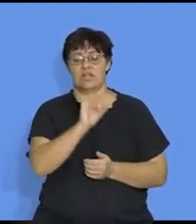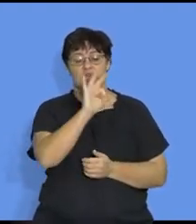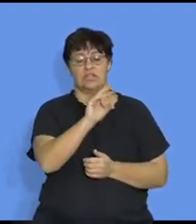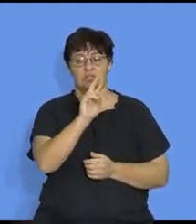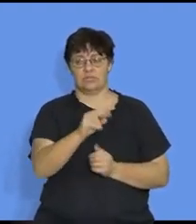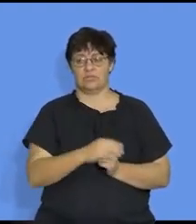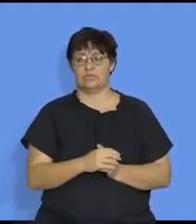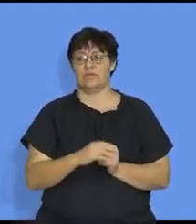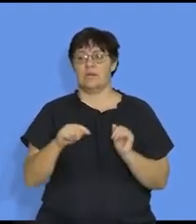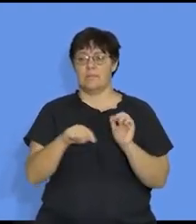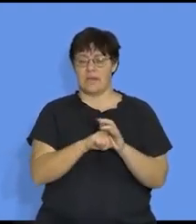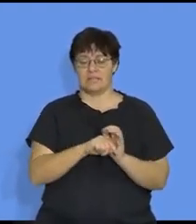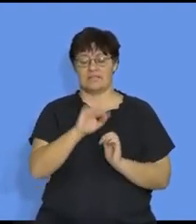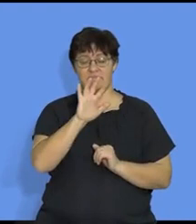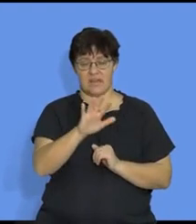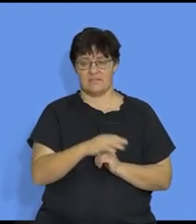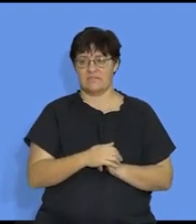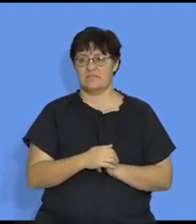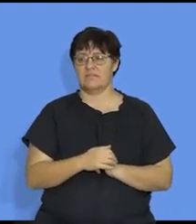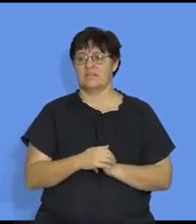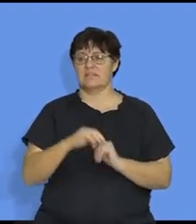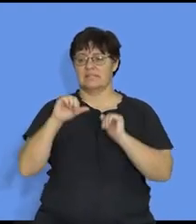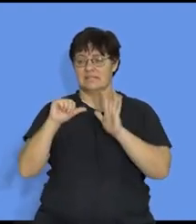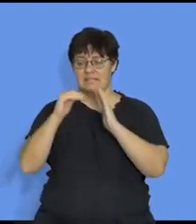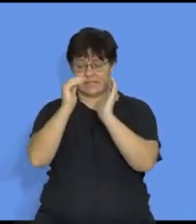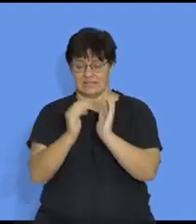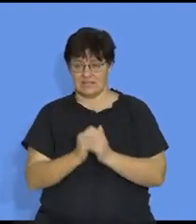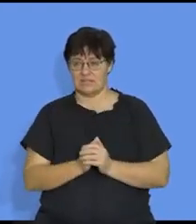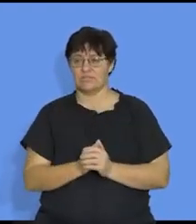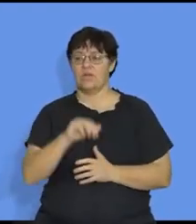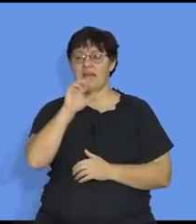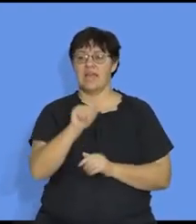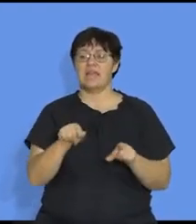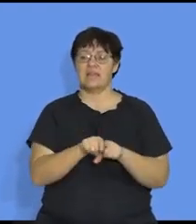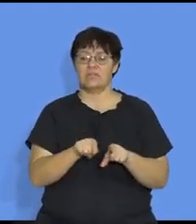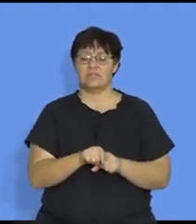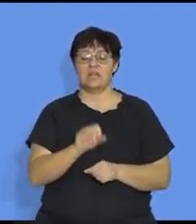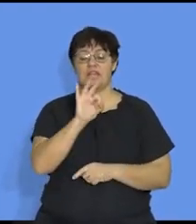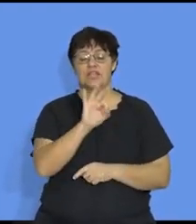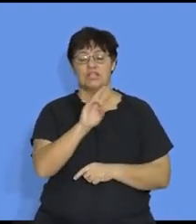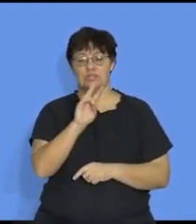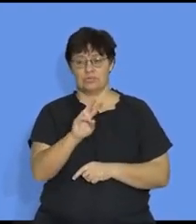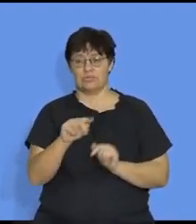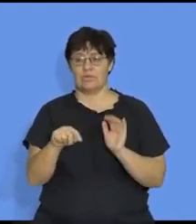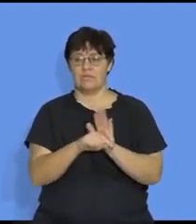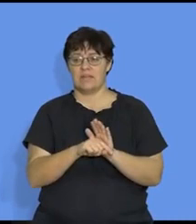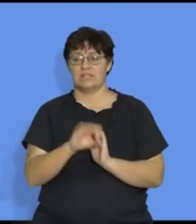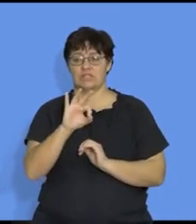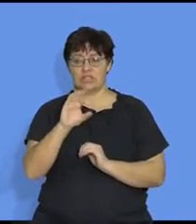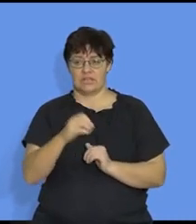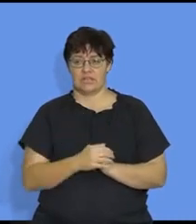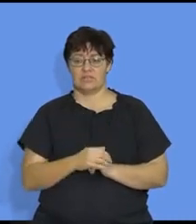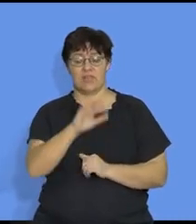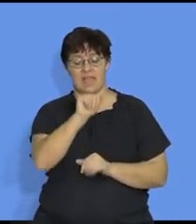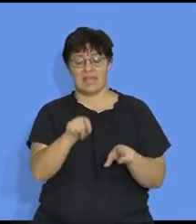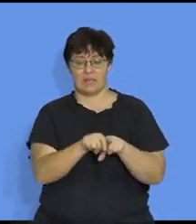32 minus 5 times 6. So A will be equal to 32 minus 30. So